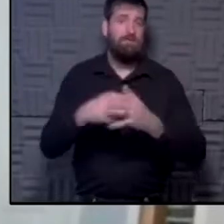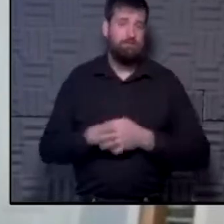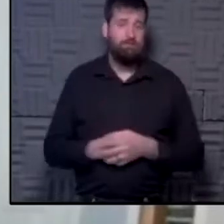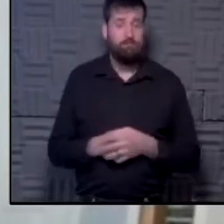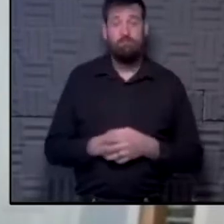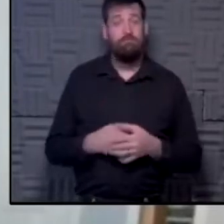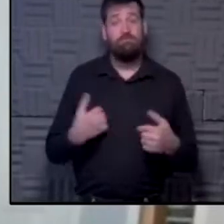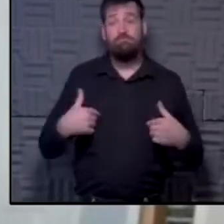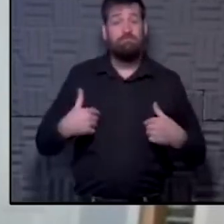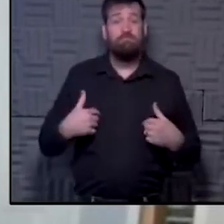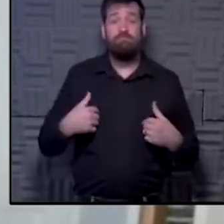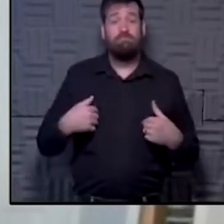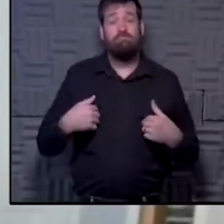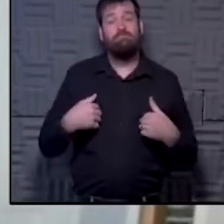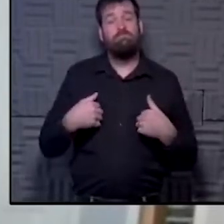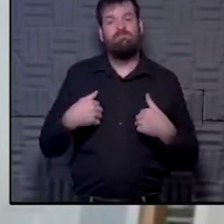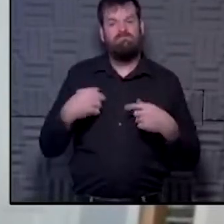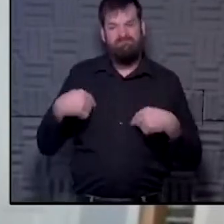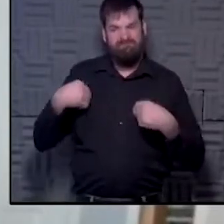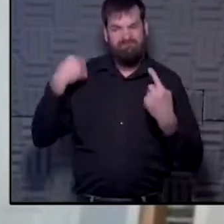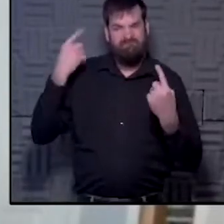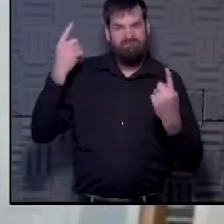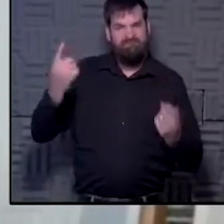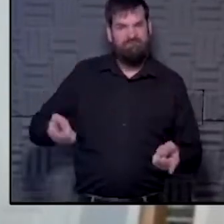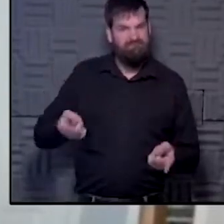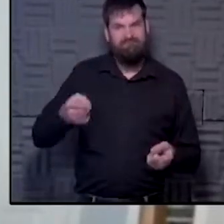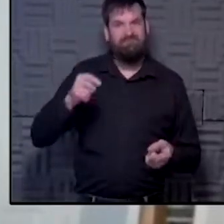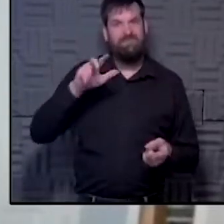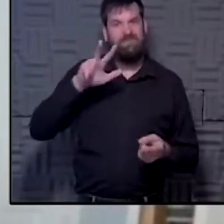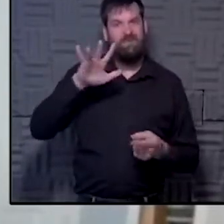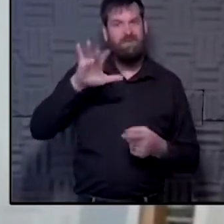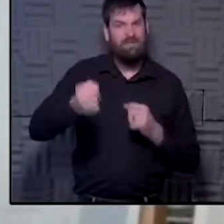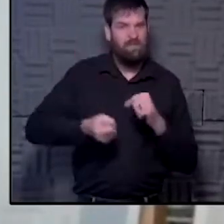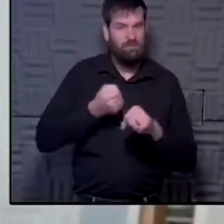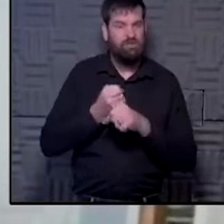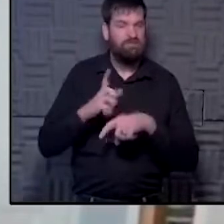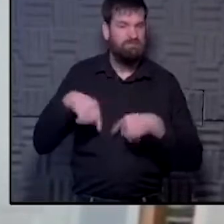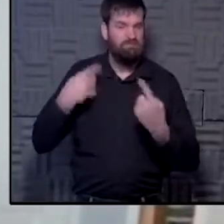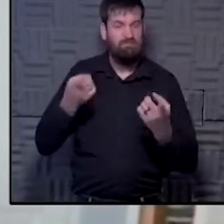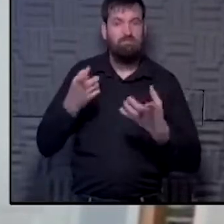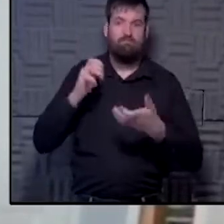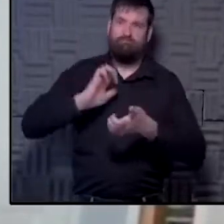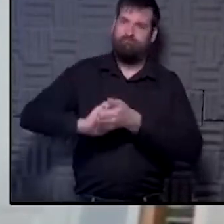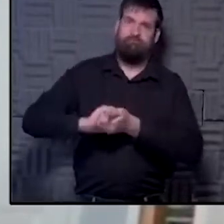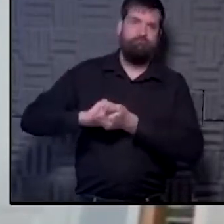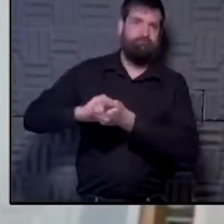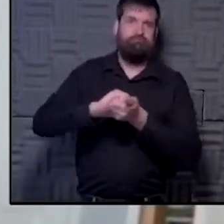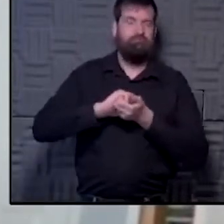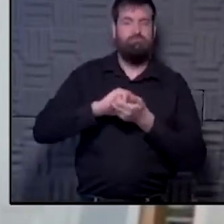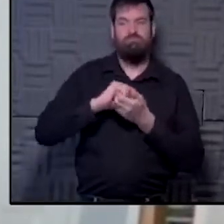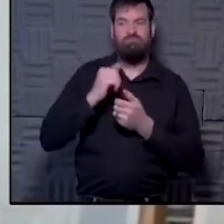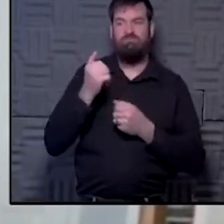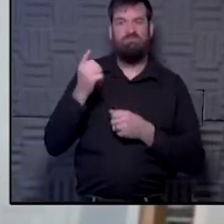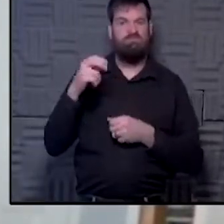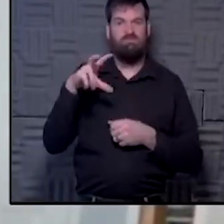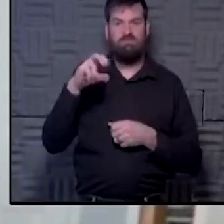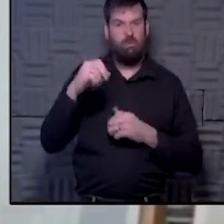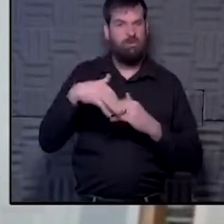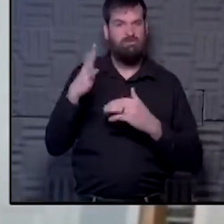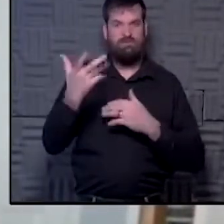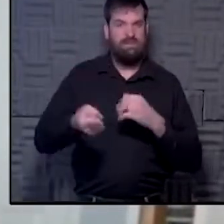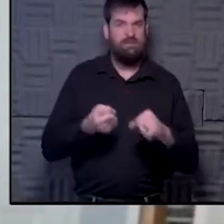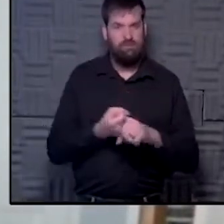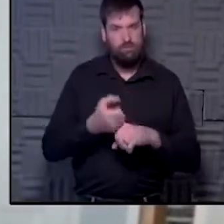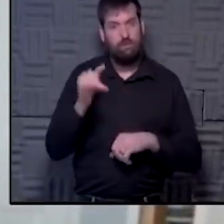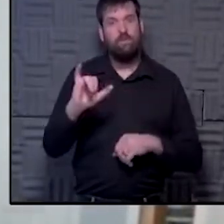an ivory tower organization. We've been around about 35 years, worked with you guys really well over the last 3 decades in that arena as